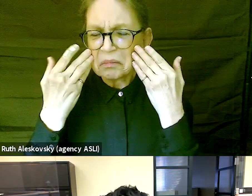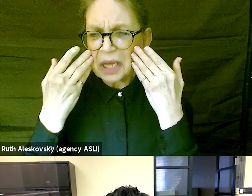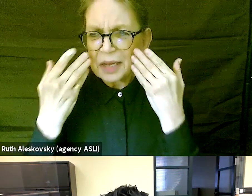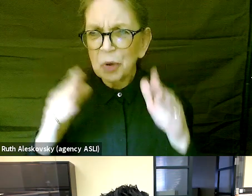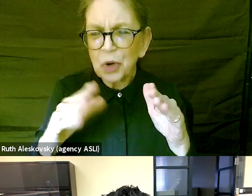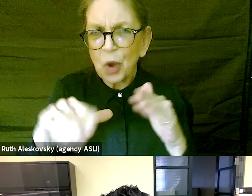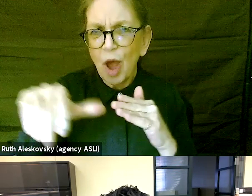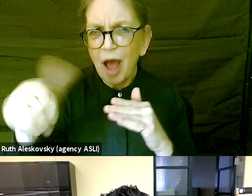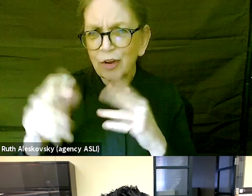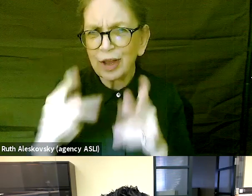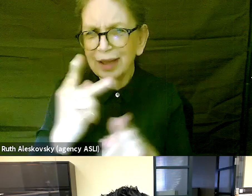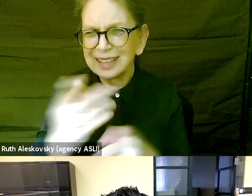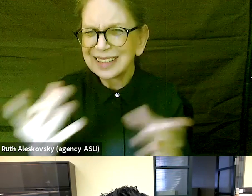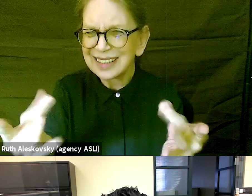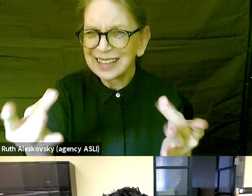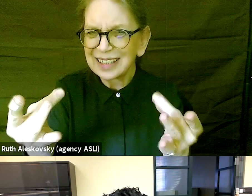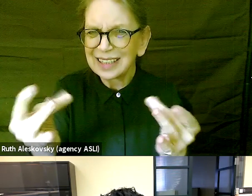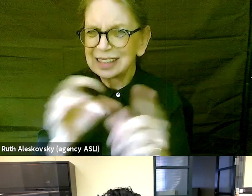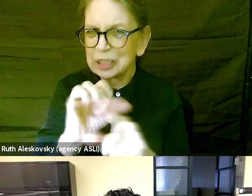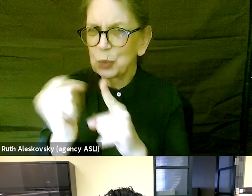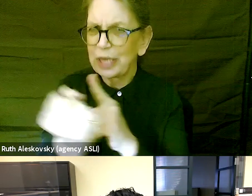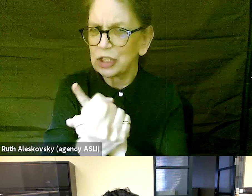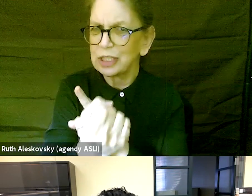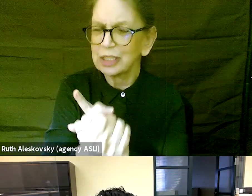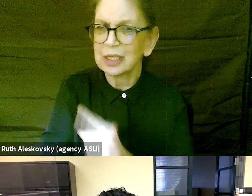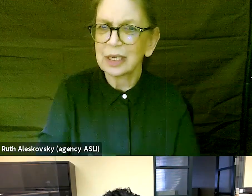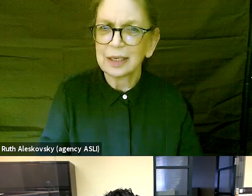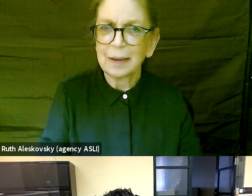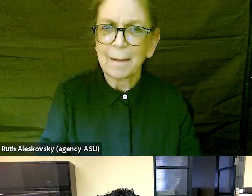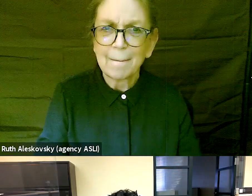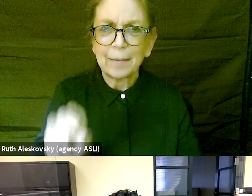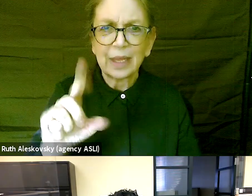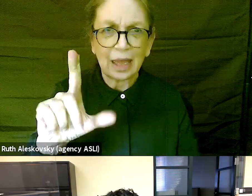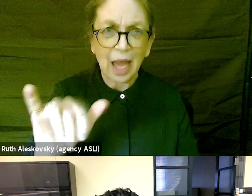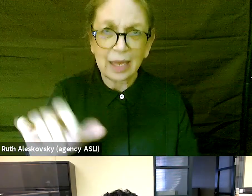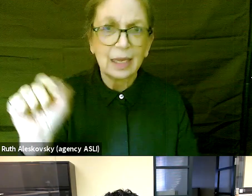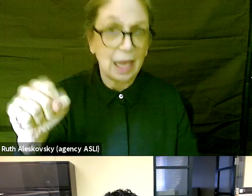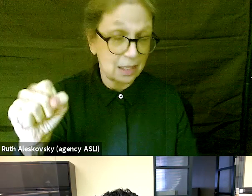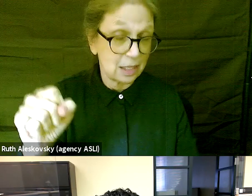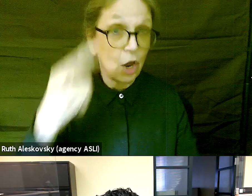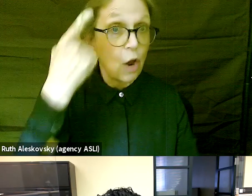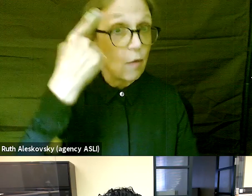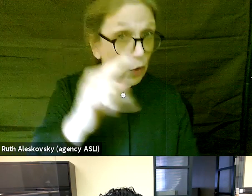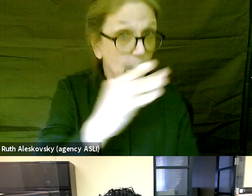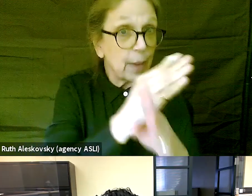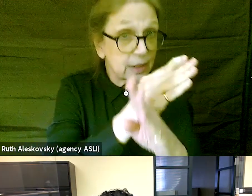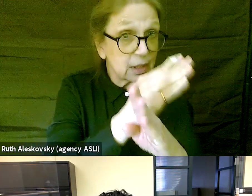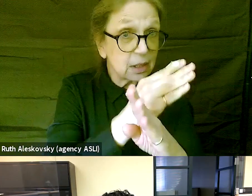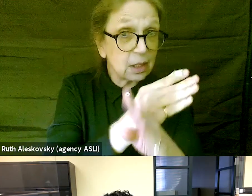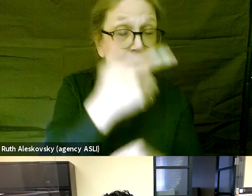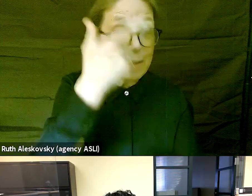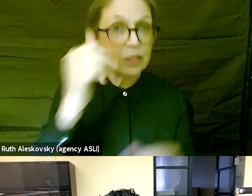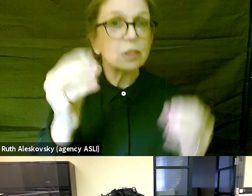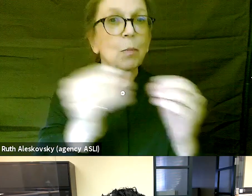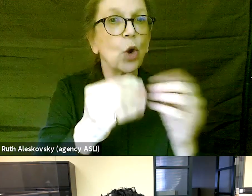it's one of those kind of sticky situations, I think. Yeah, to echo what Arthur said, definitely for the buses, because there's more control